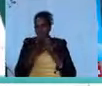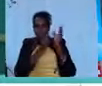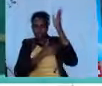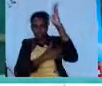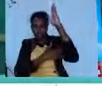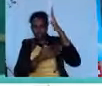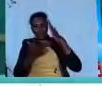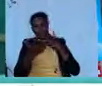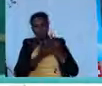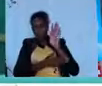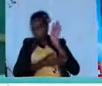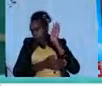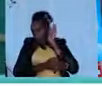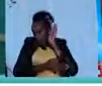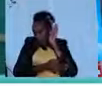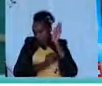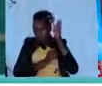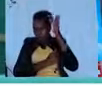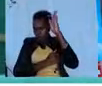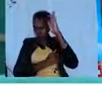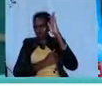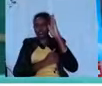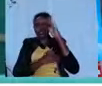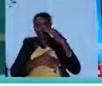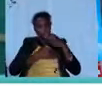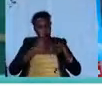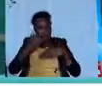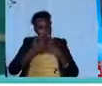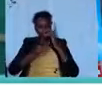through obeying God all the time.